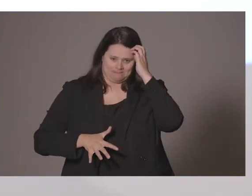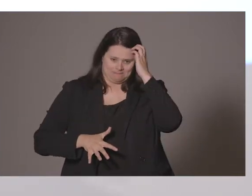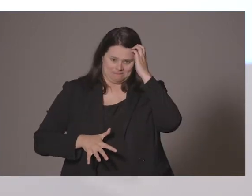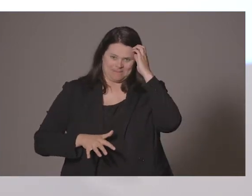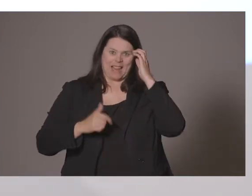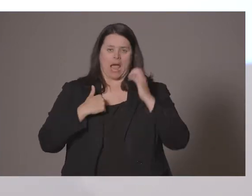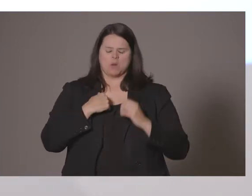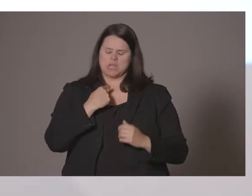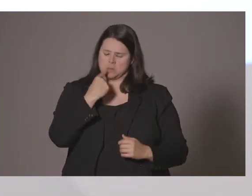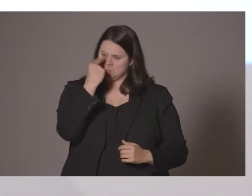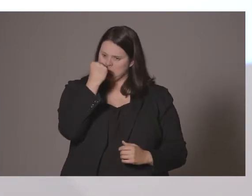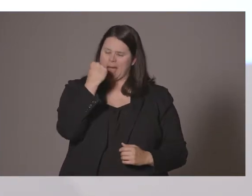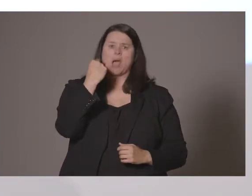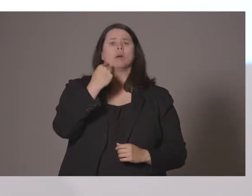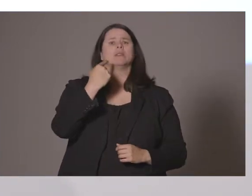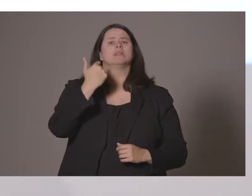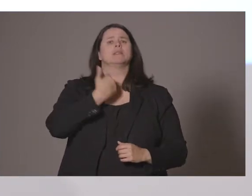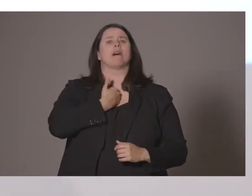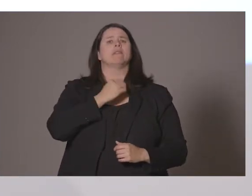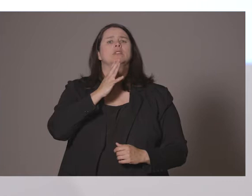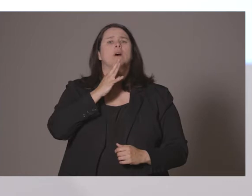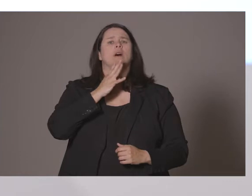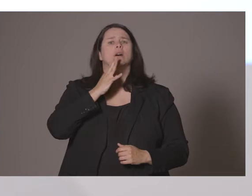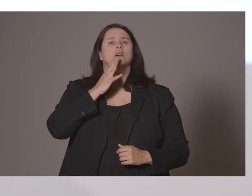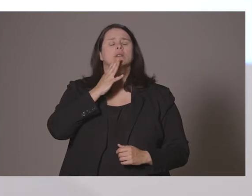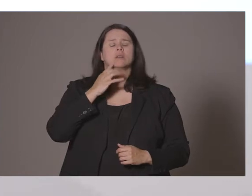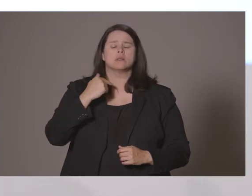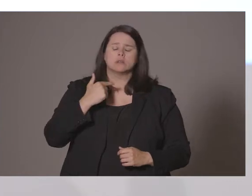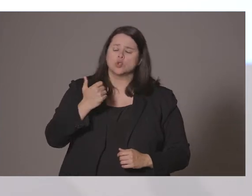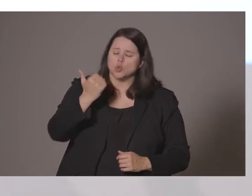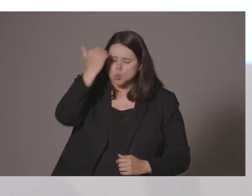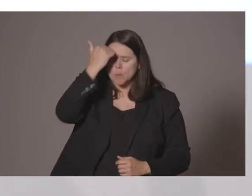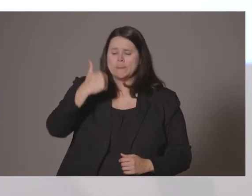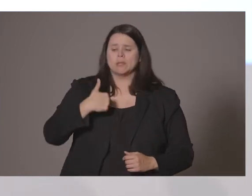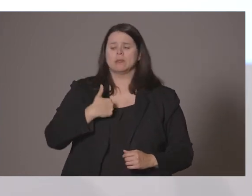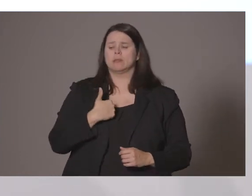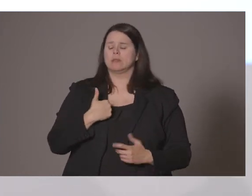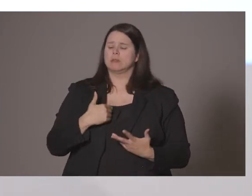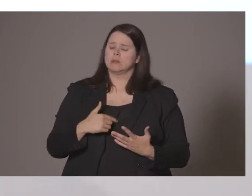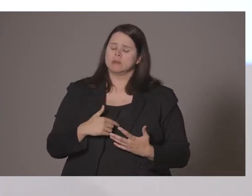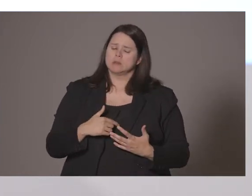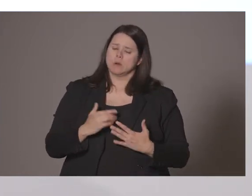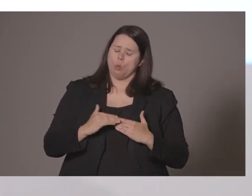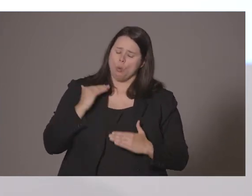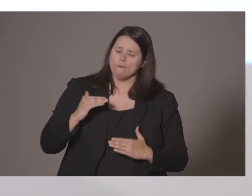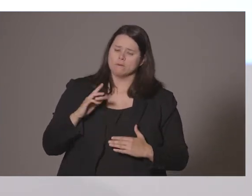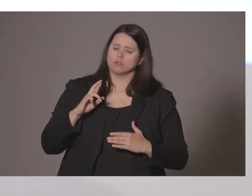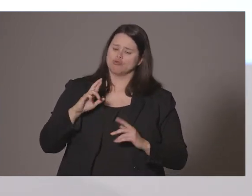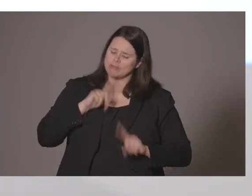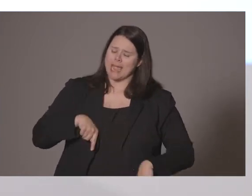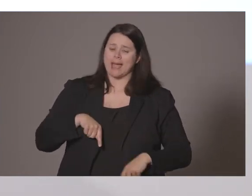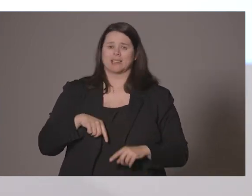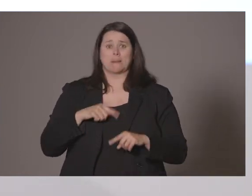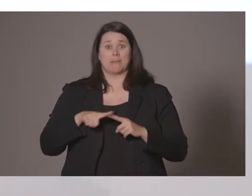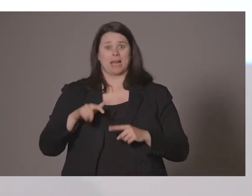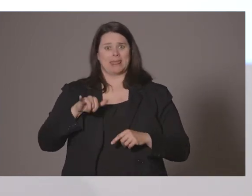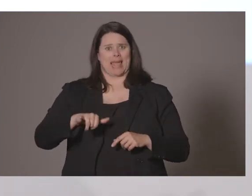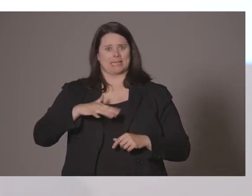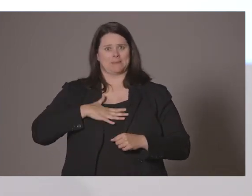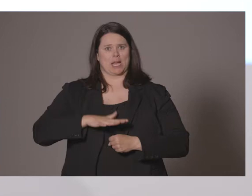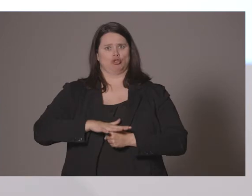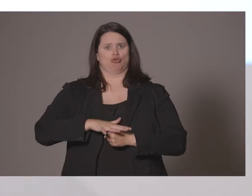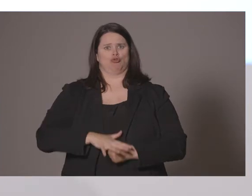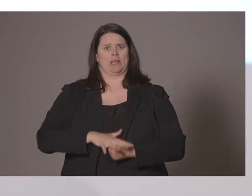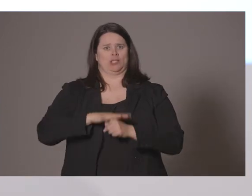I'm stupid or overreacting, but I know that it's a stress response actually,